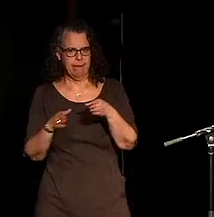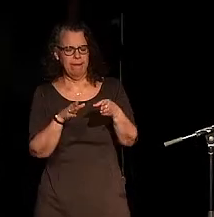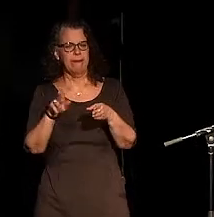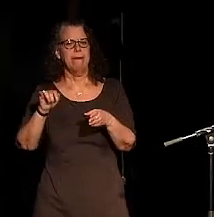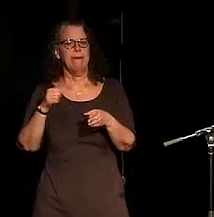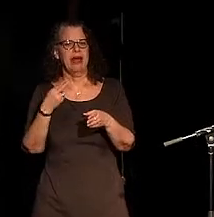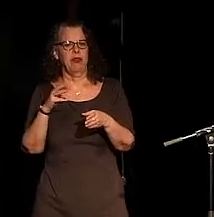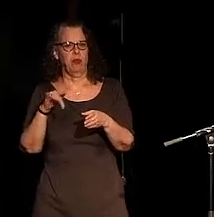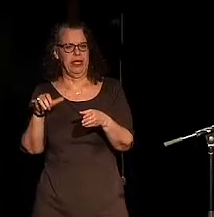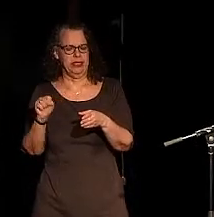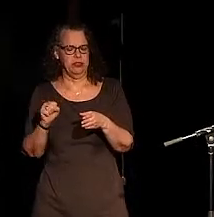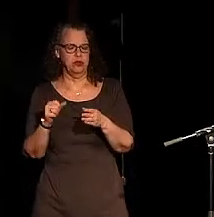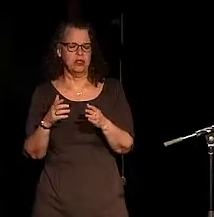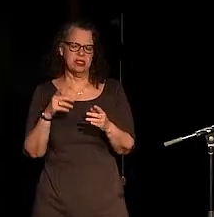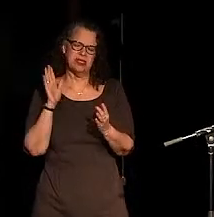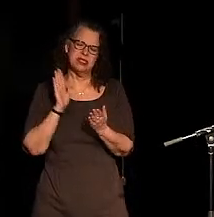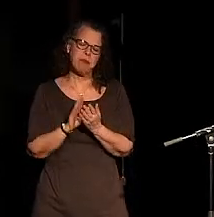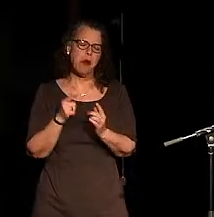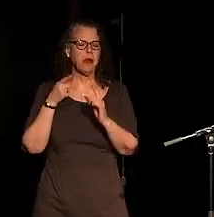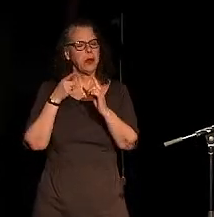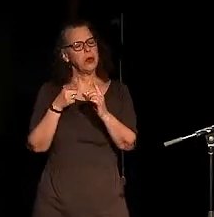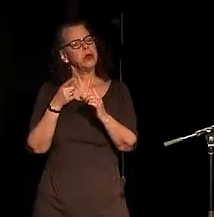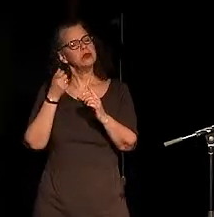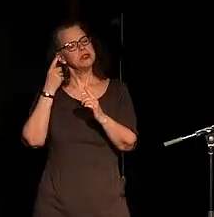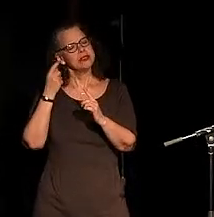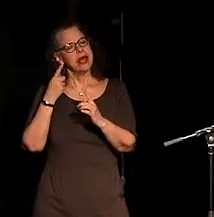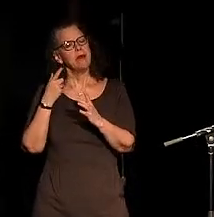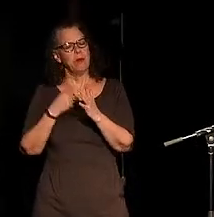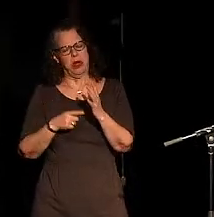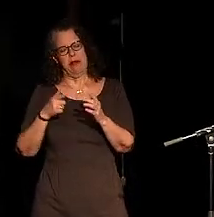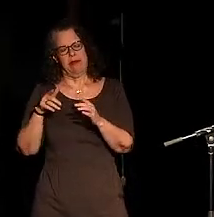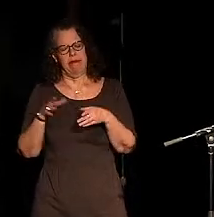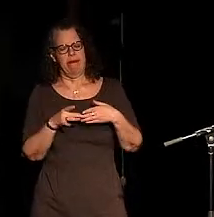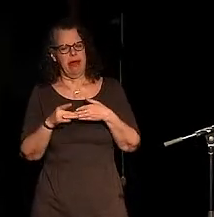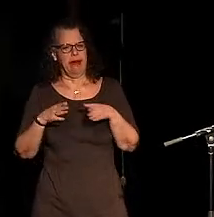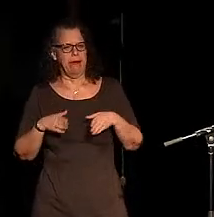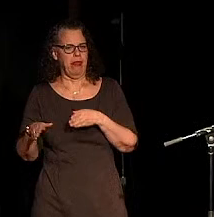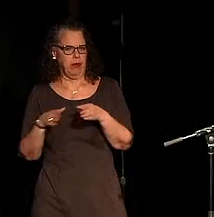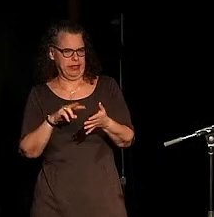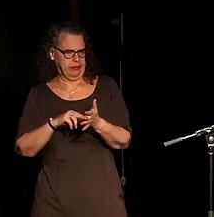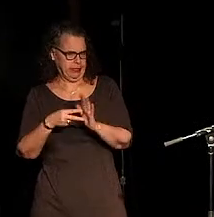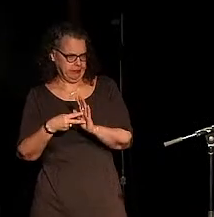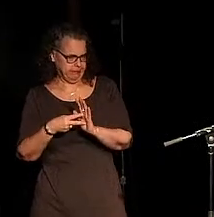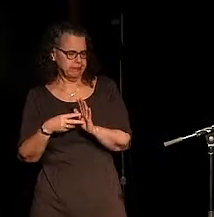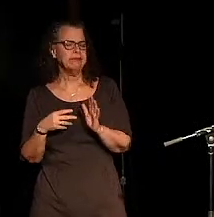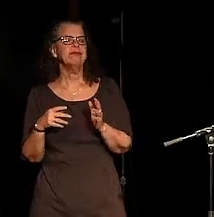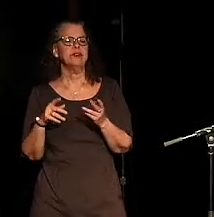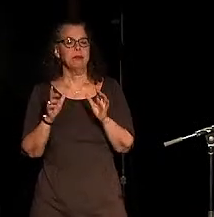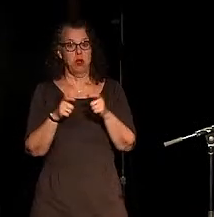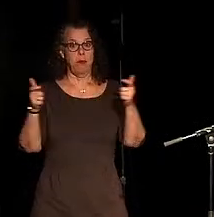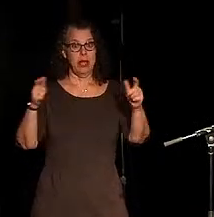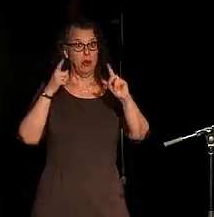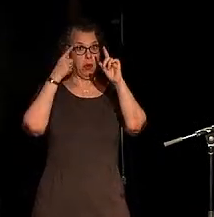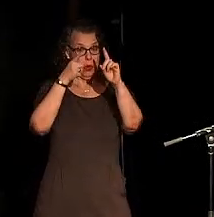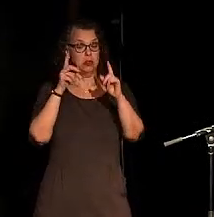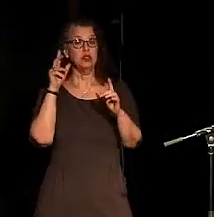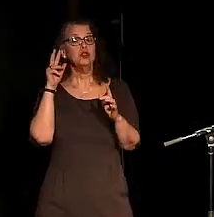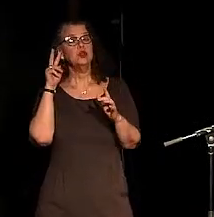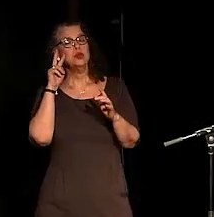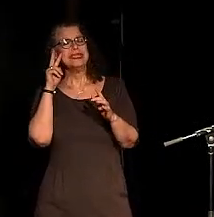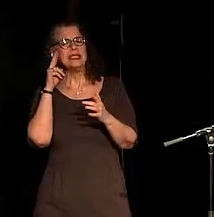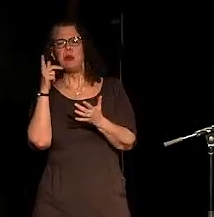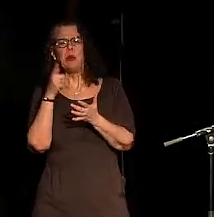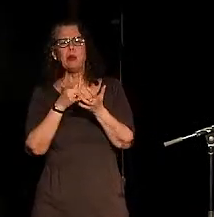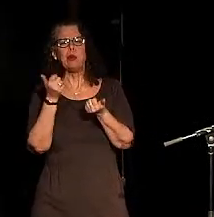really understanding and unpacking what Guided Pathways is. Our larger goal, though, is to learn what elements that